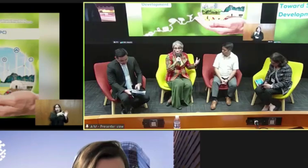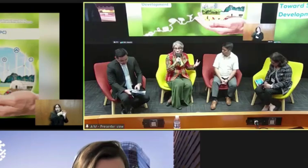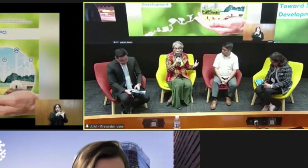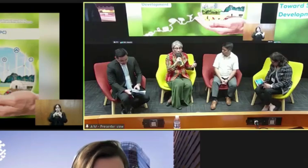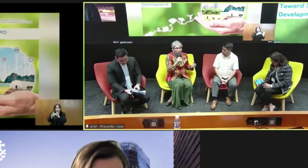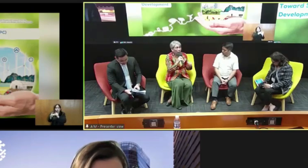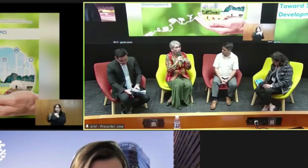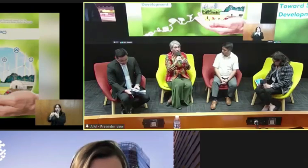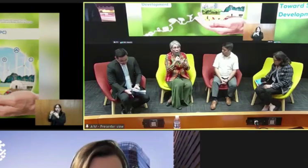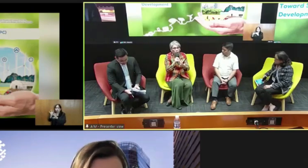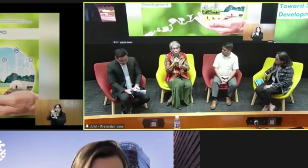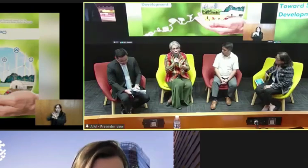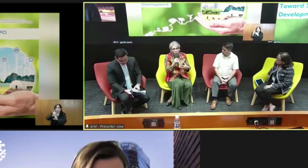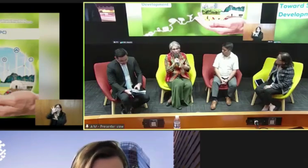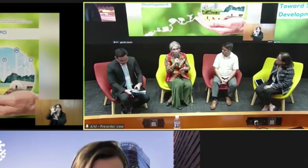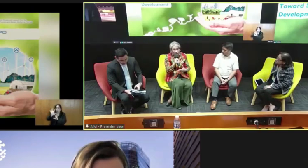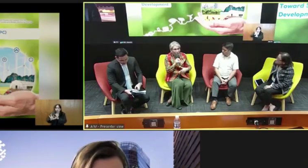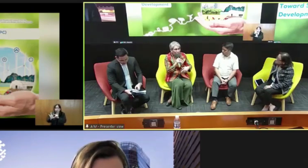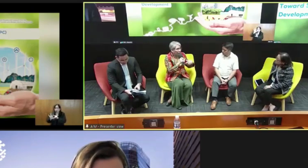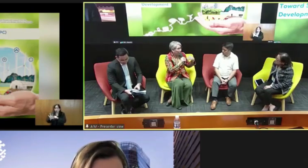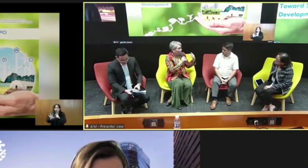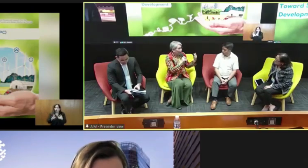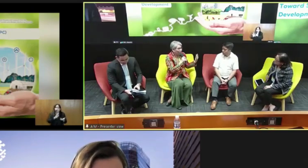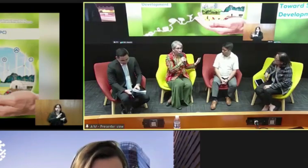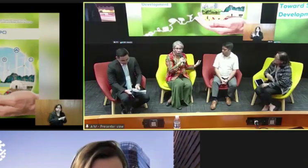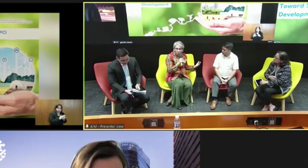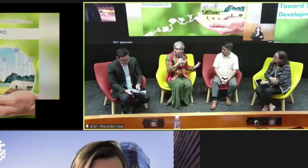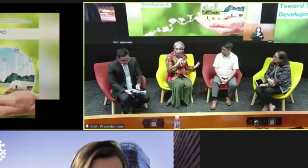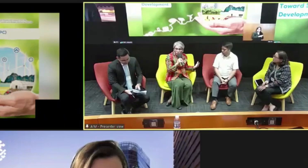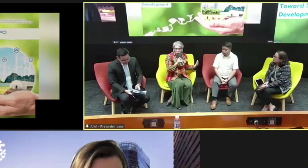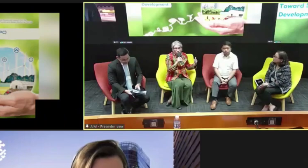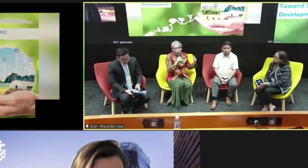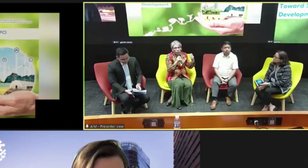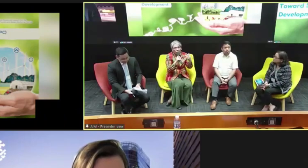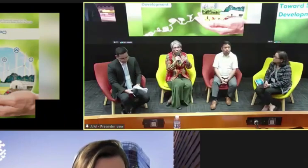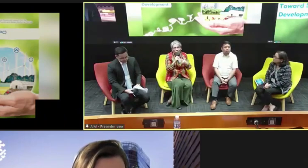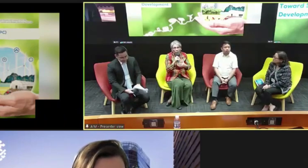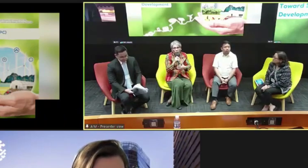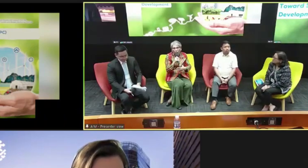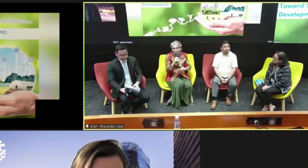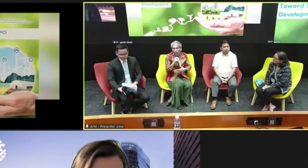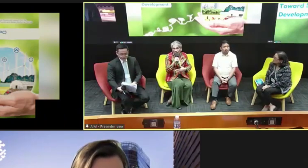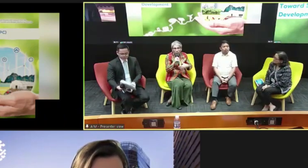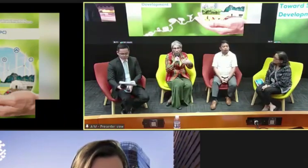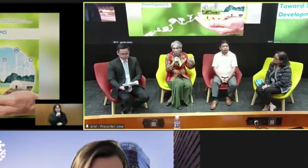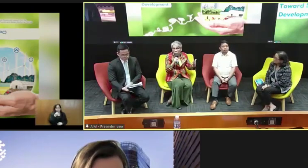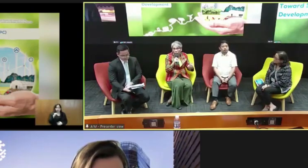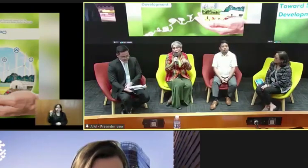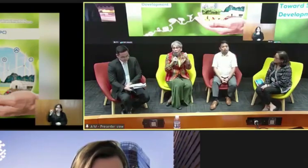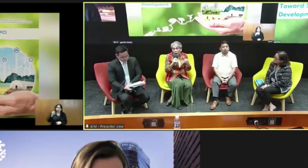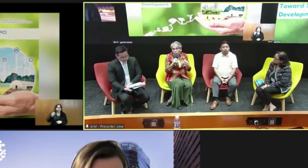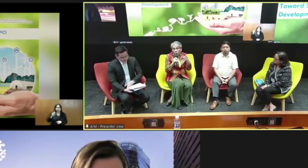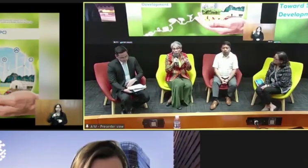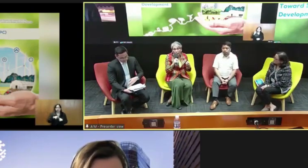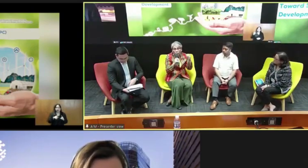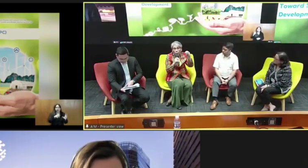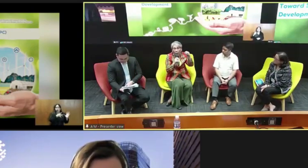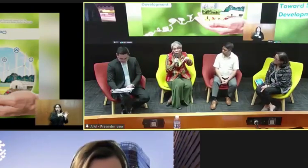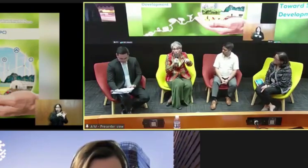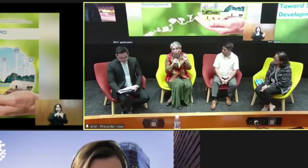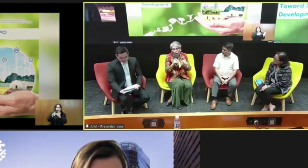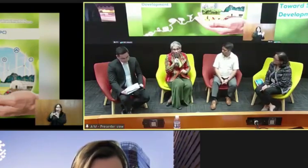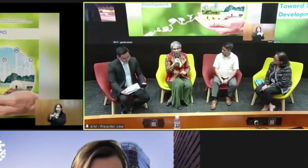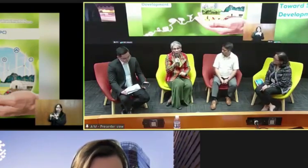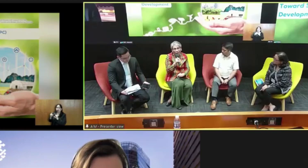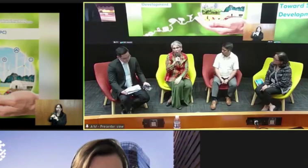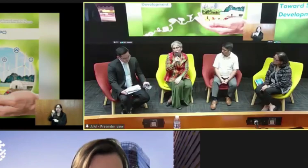front office, in housekeeping, in food and beverage services, in travel agencies, etc. Everybody has to